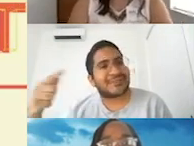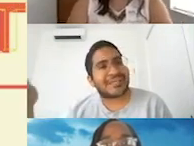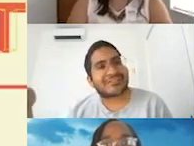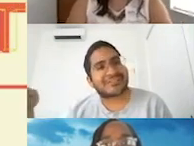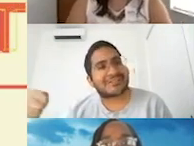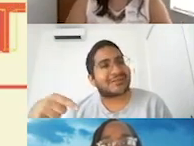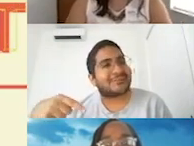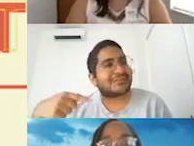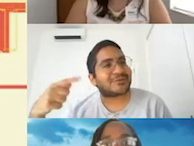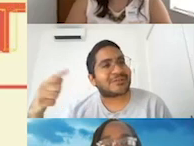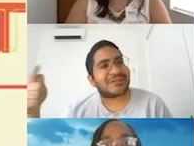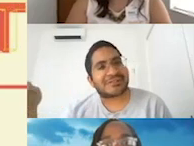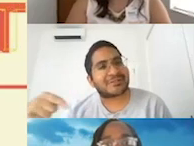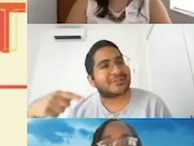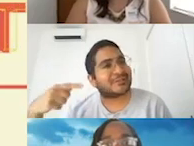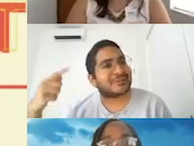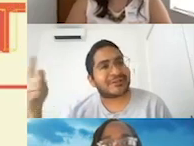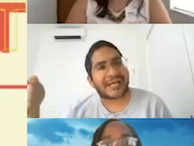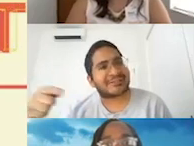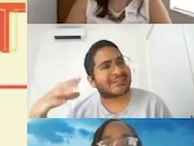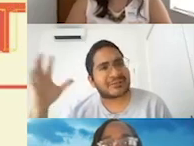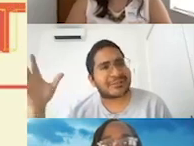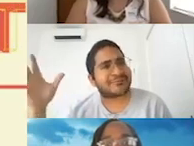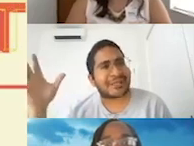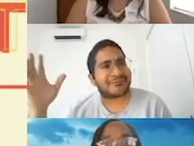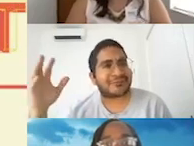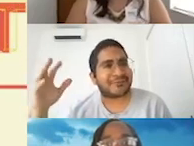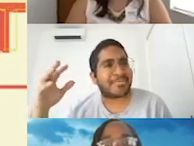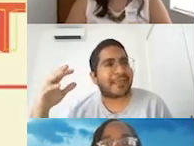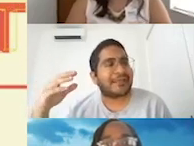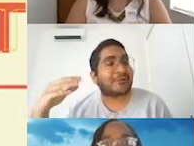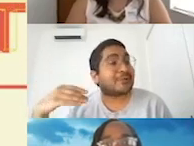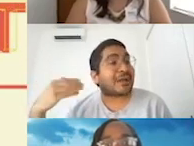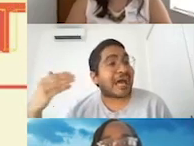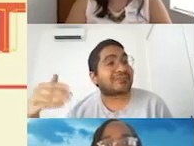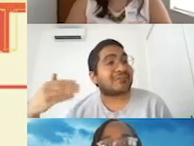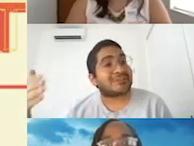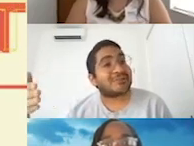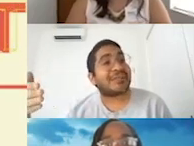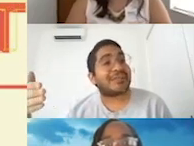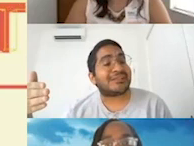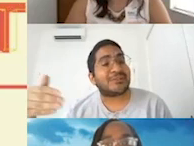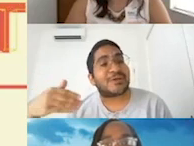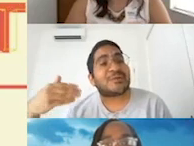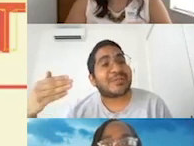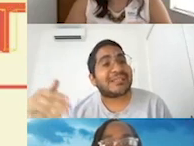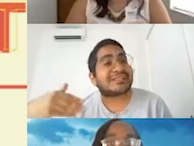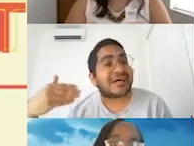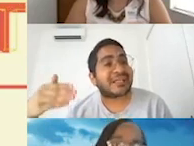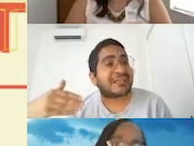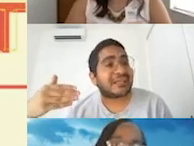it's a communication design piece or an industrial or interaction design or whatever, what you are actually doing is you